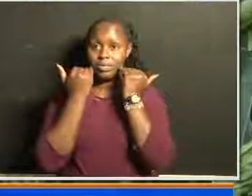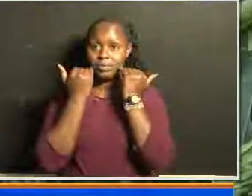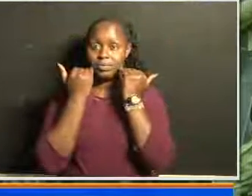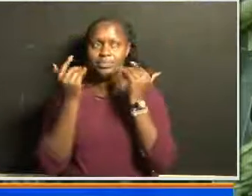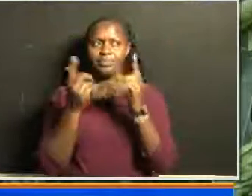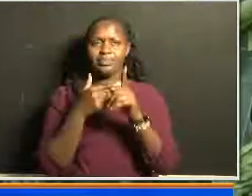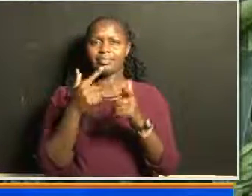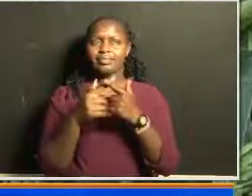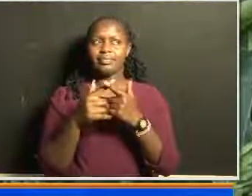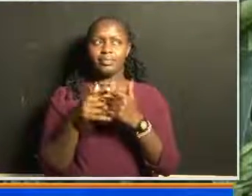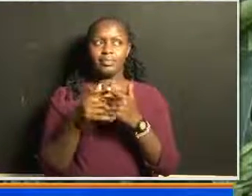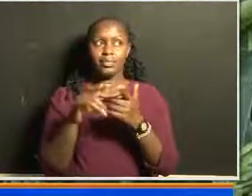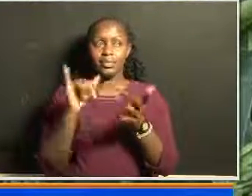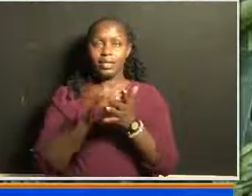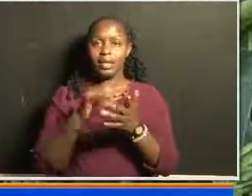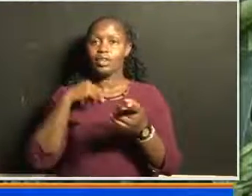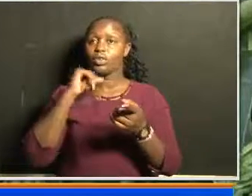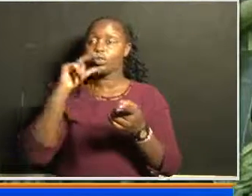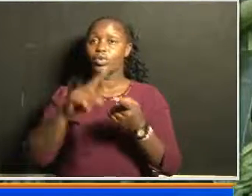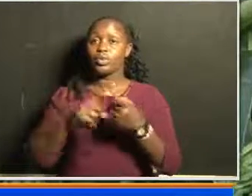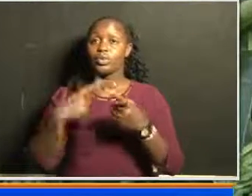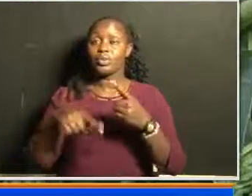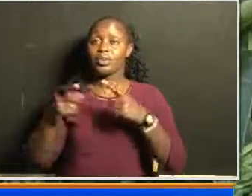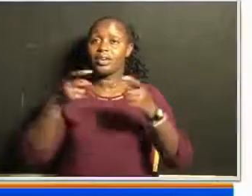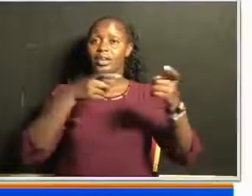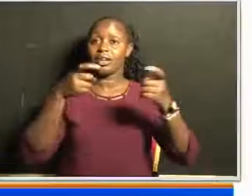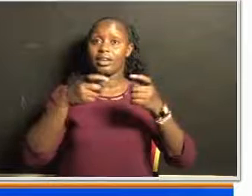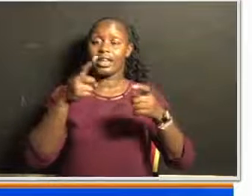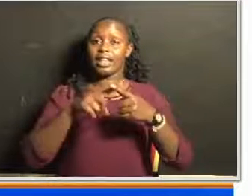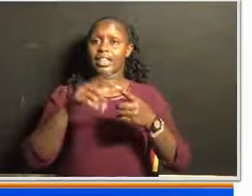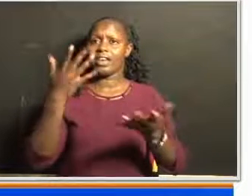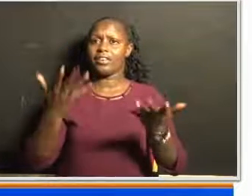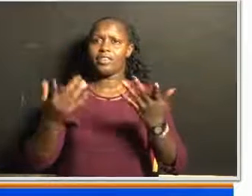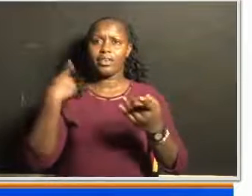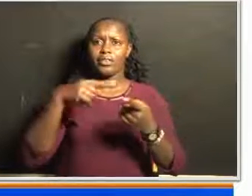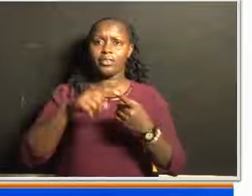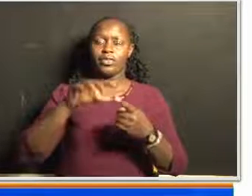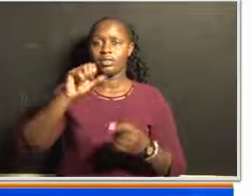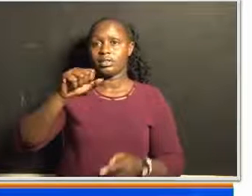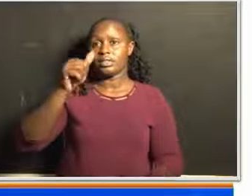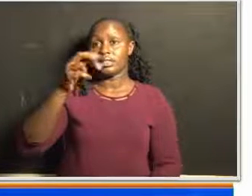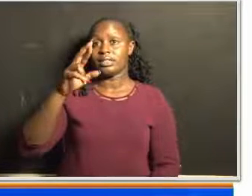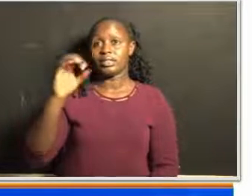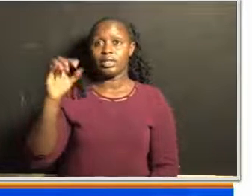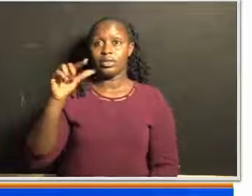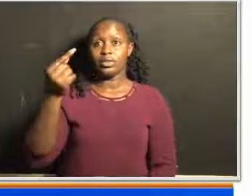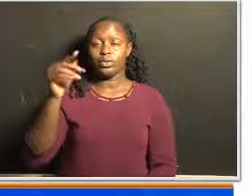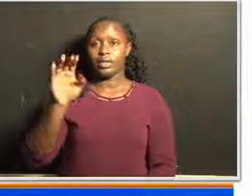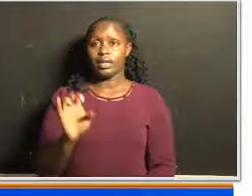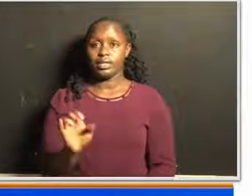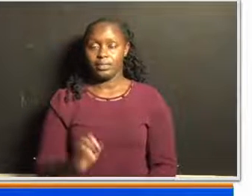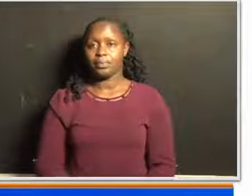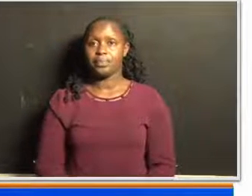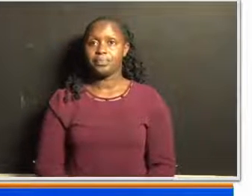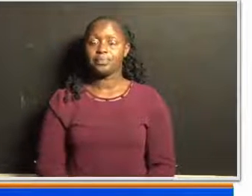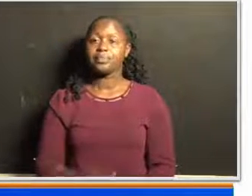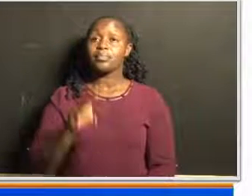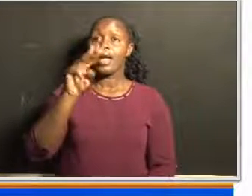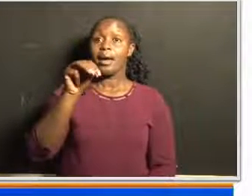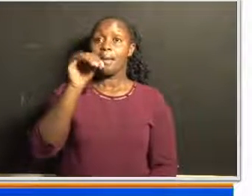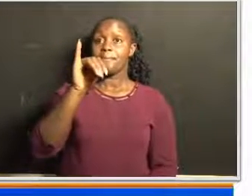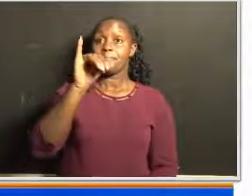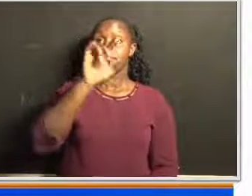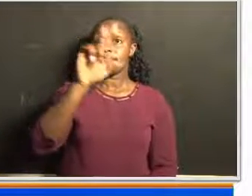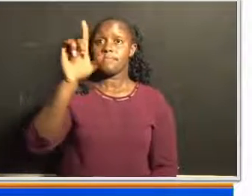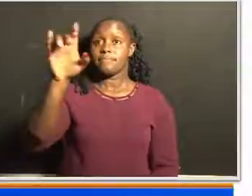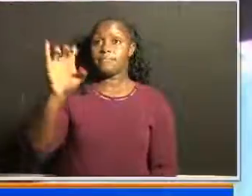largely very unregulated, very unfair for the commissioning parents. Suba North Member of Parliament Mili Odhiambo sponsored a bill that